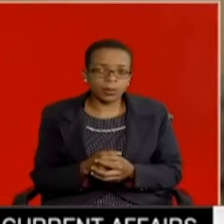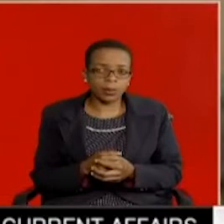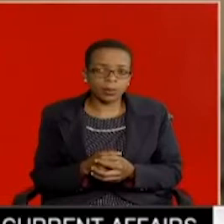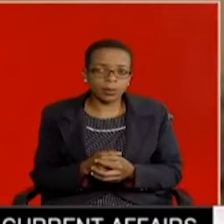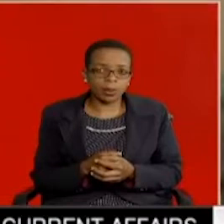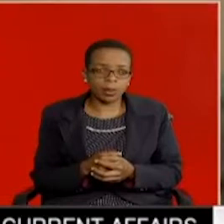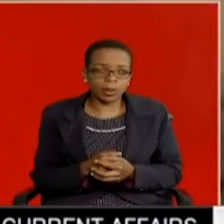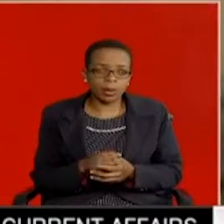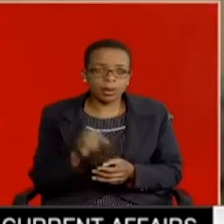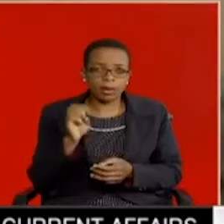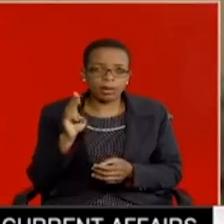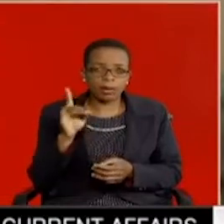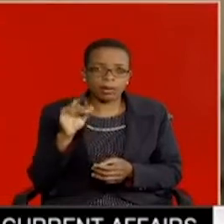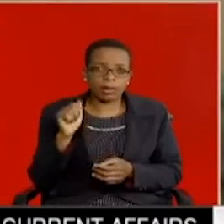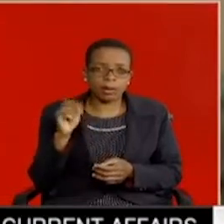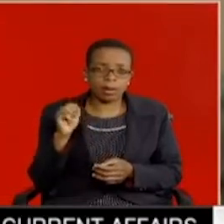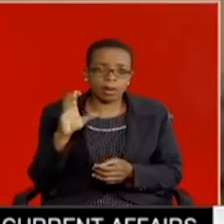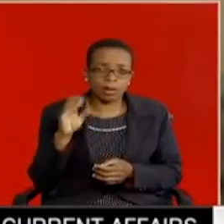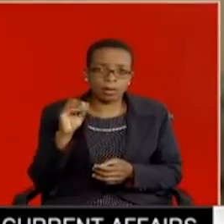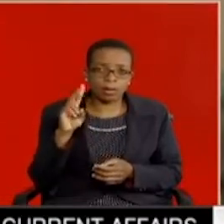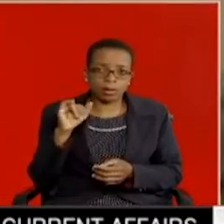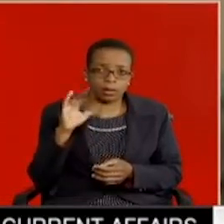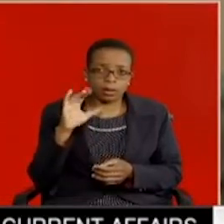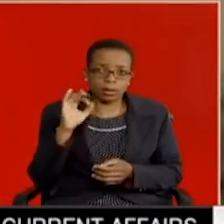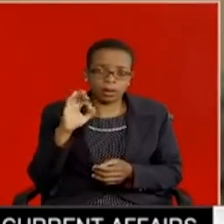The Pharmacovigilance and Clinical